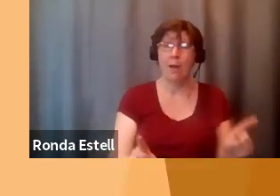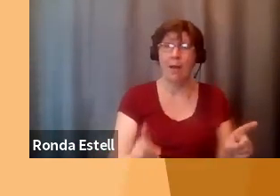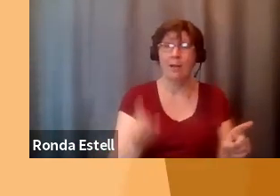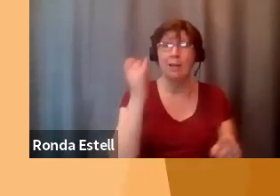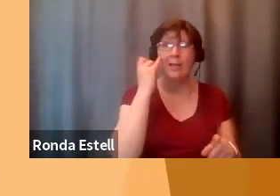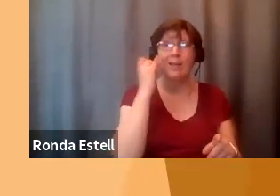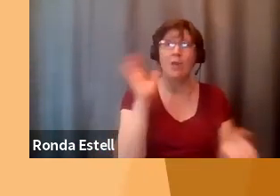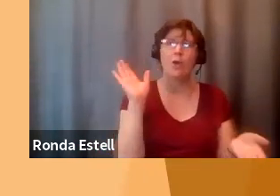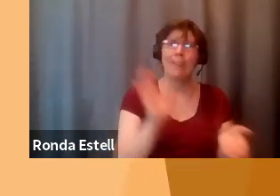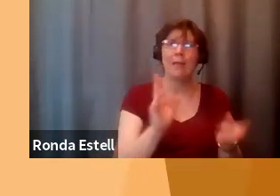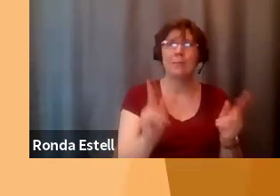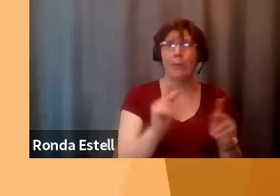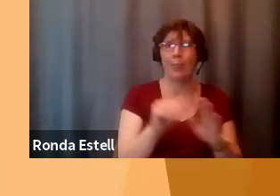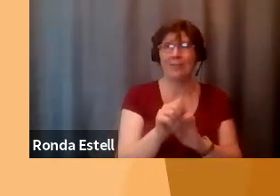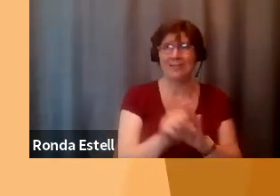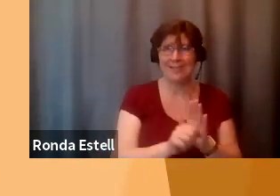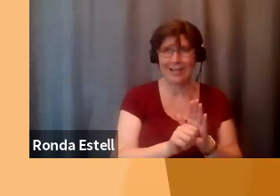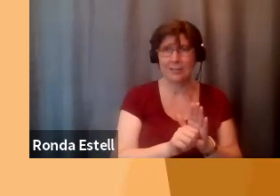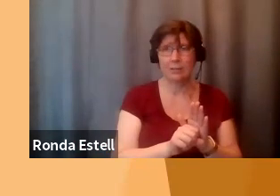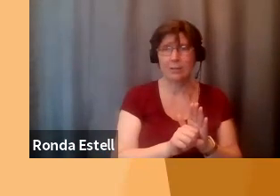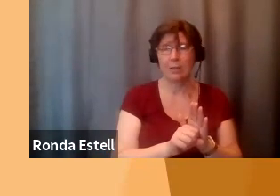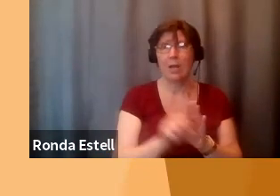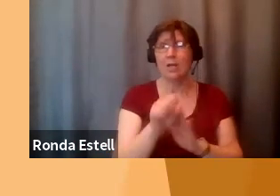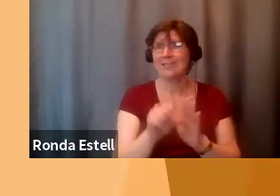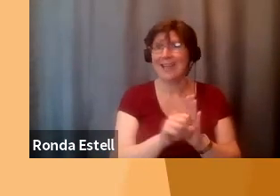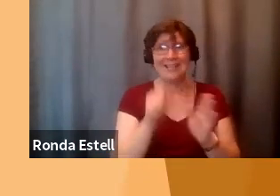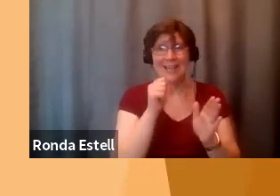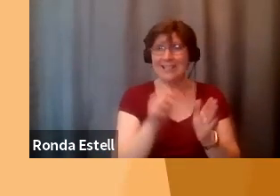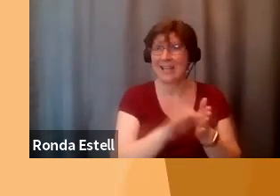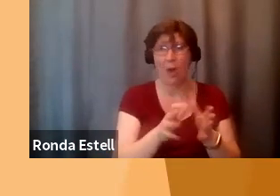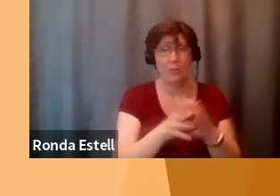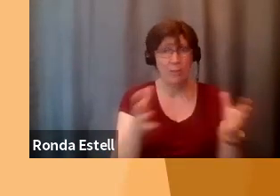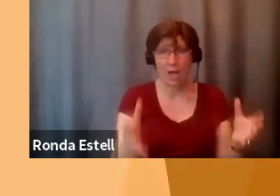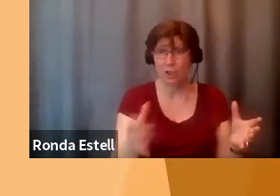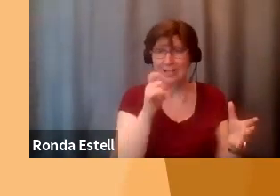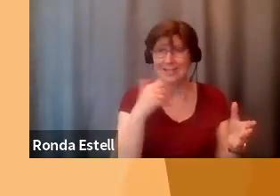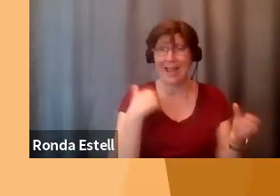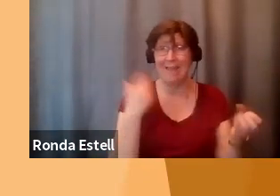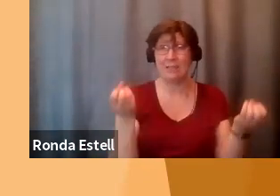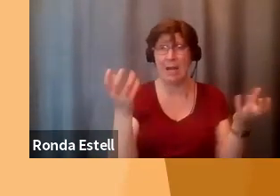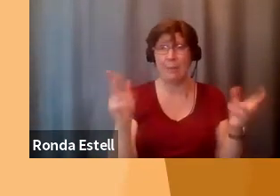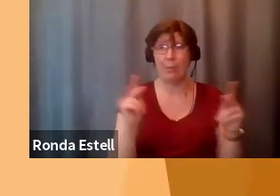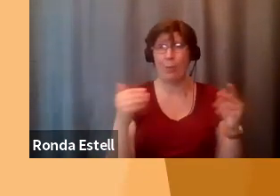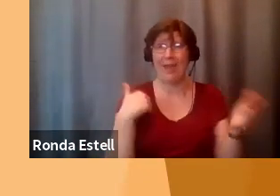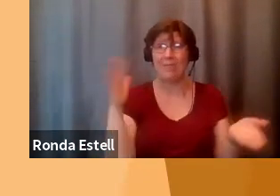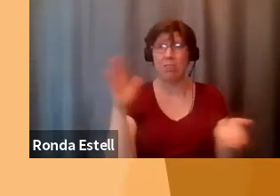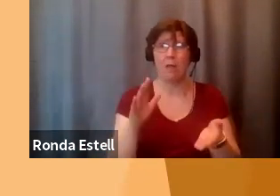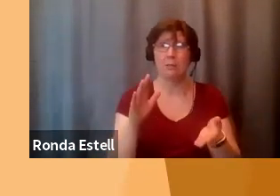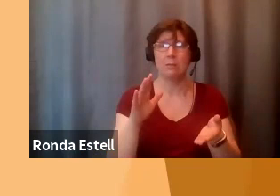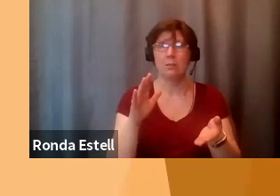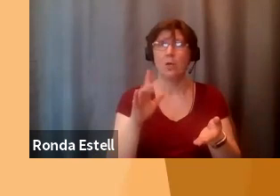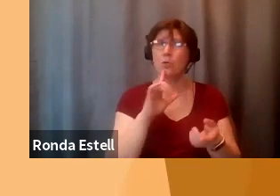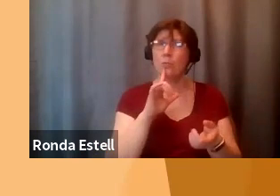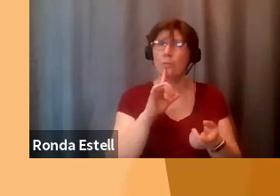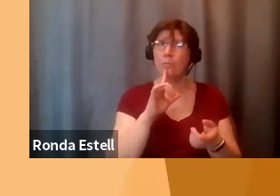are less people in our state and our state doesn't count as much, doesn't have as many people, we get less overall people